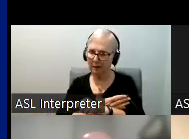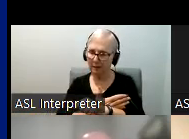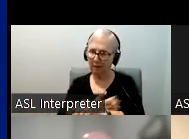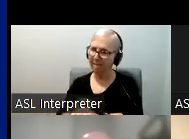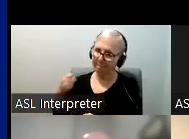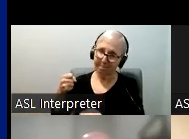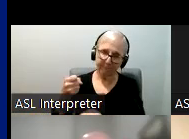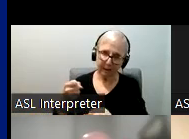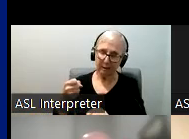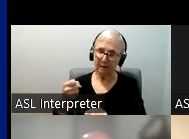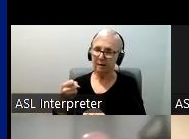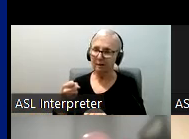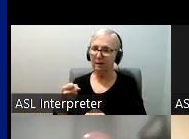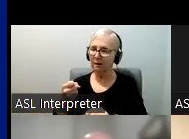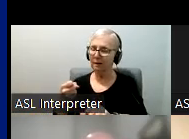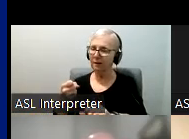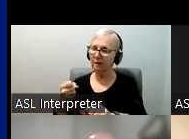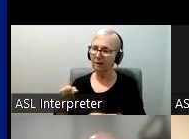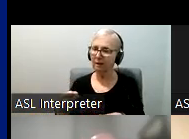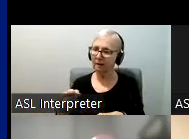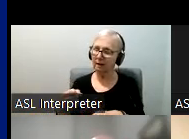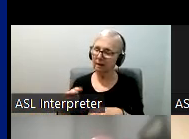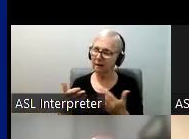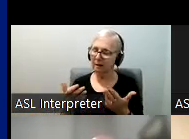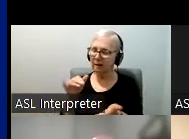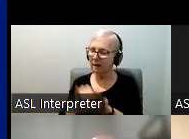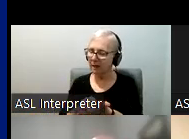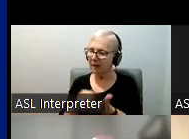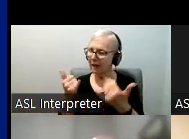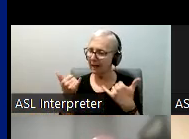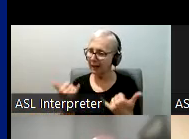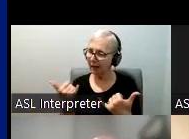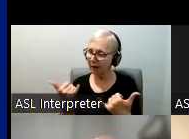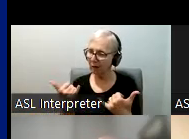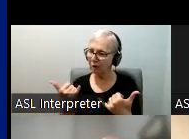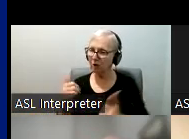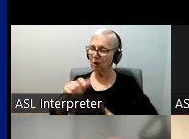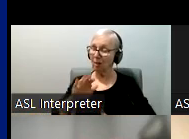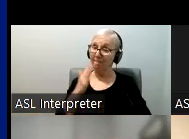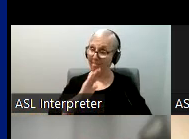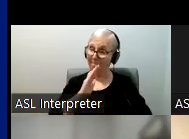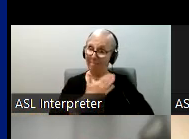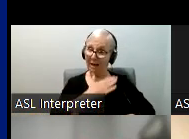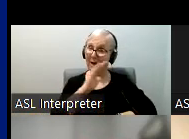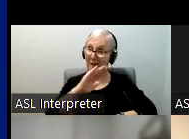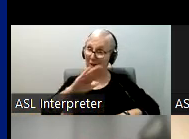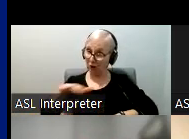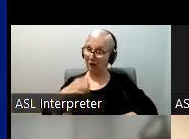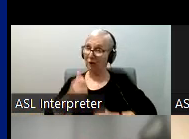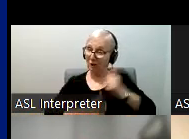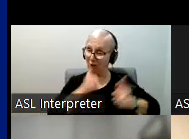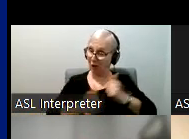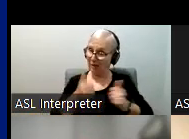mouth and wear it like a necklace around their neck that now she's aggressive and she's getting